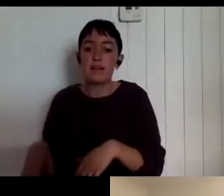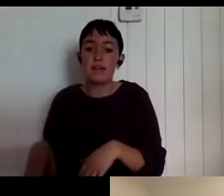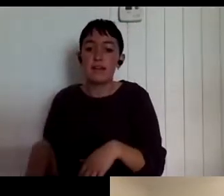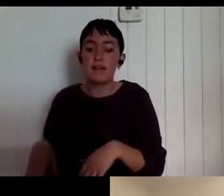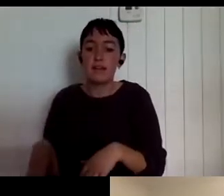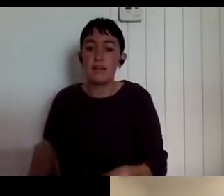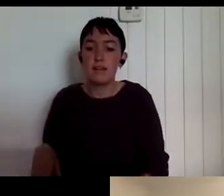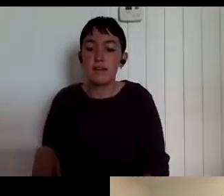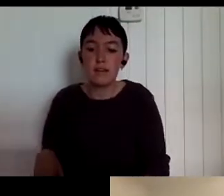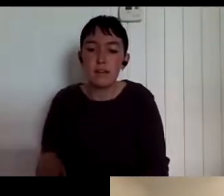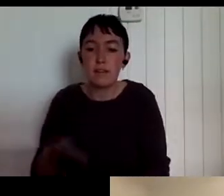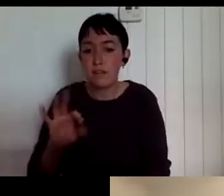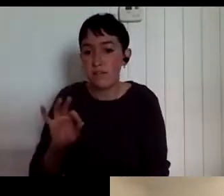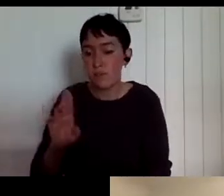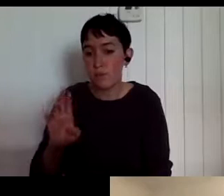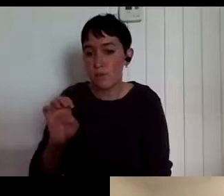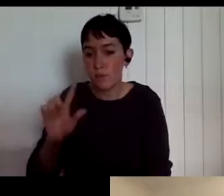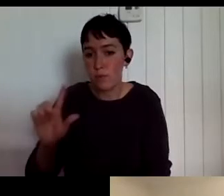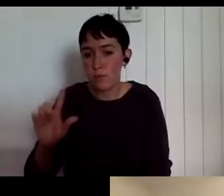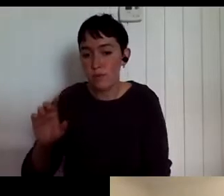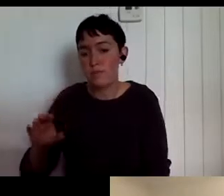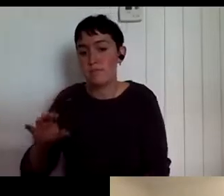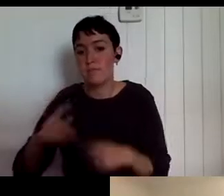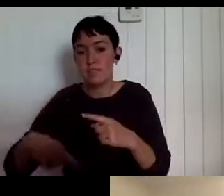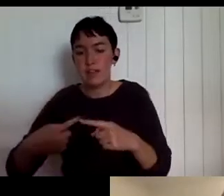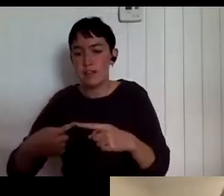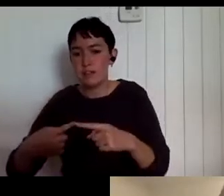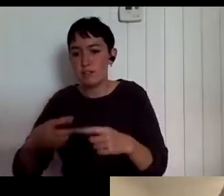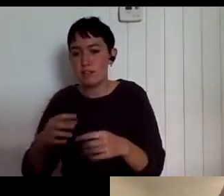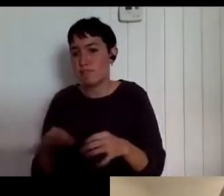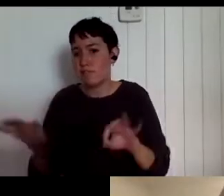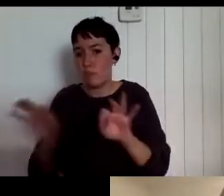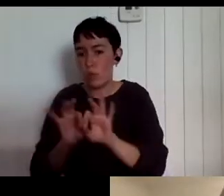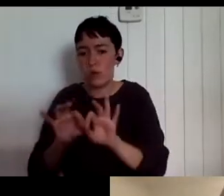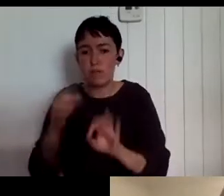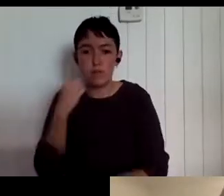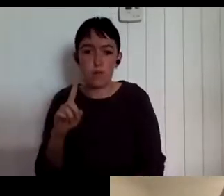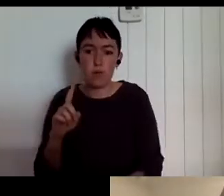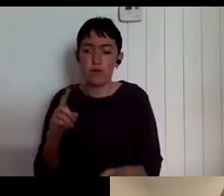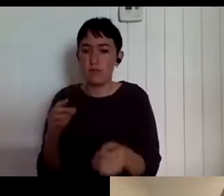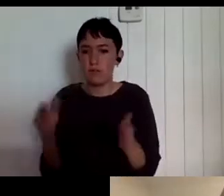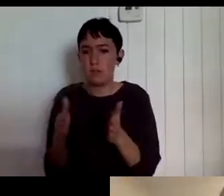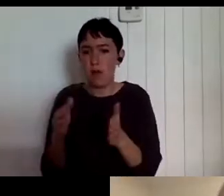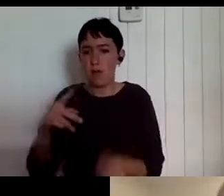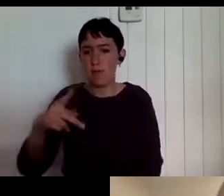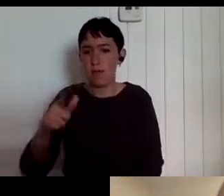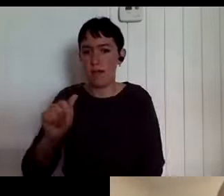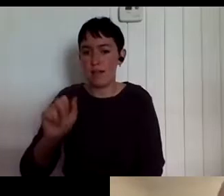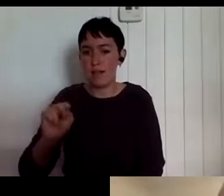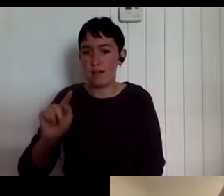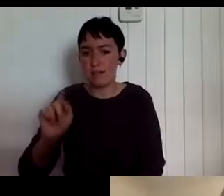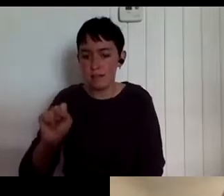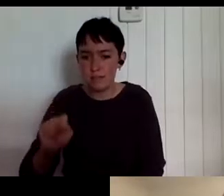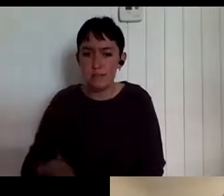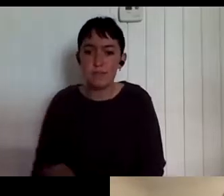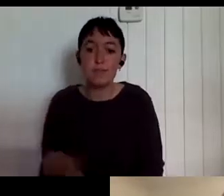more important as you get bigger and bigger for like grid storage and things of that sort, or small plants. You have hydro being very important as a